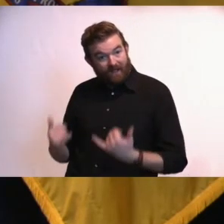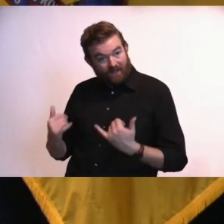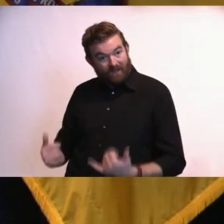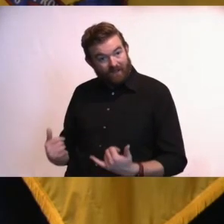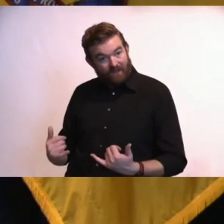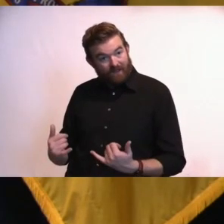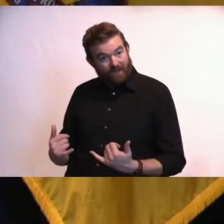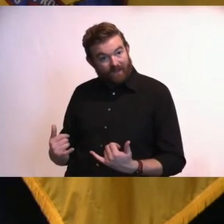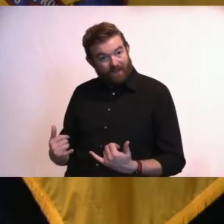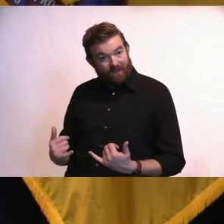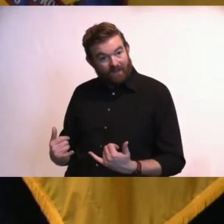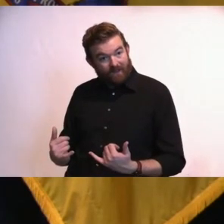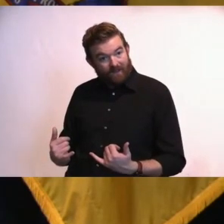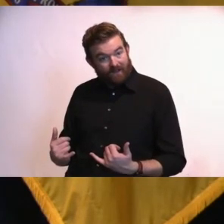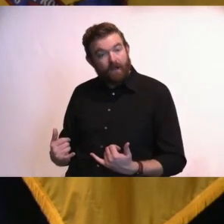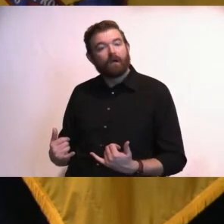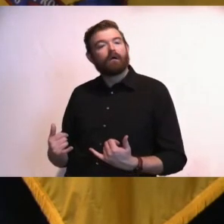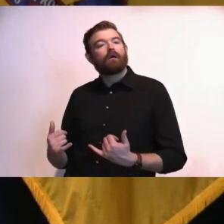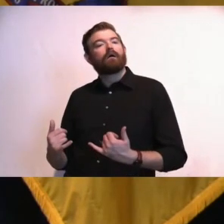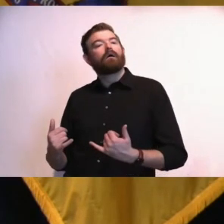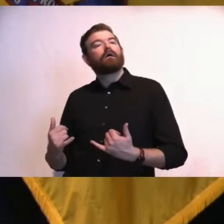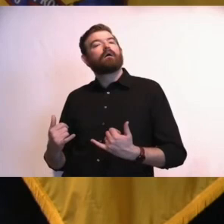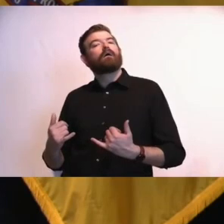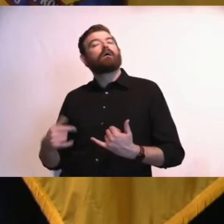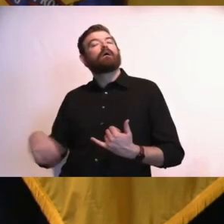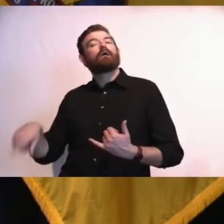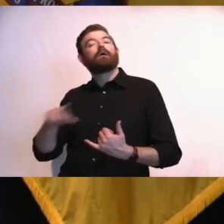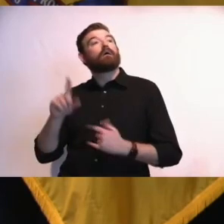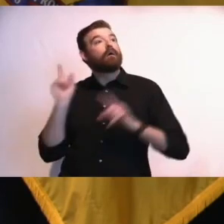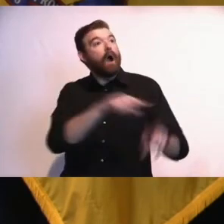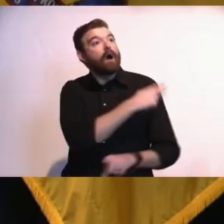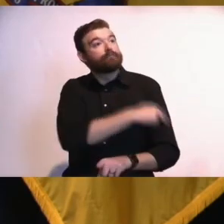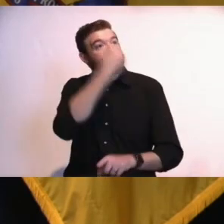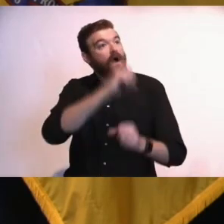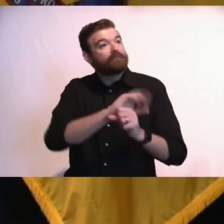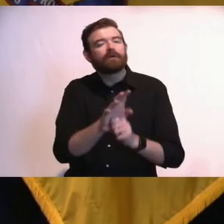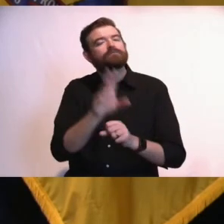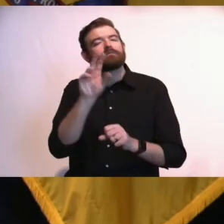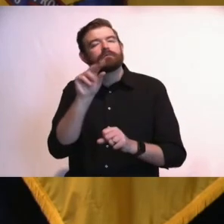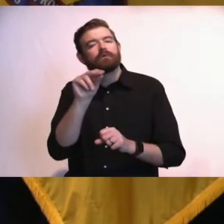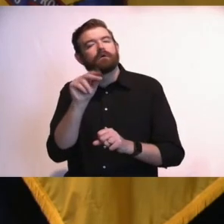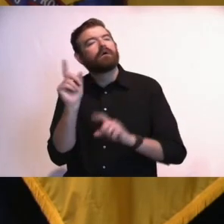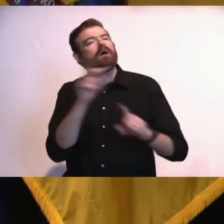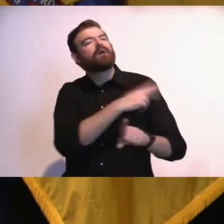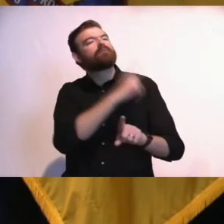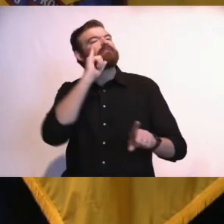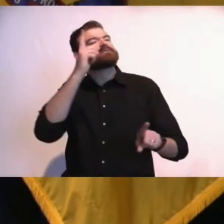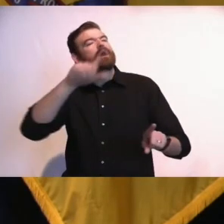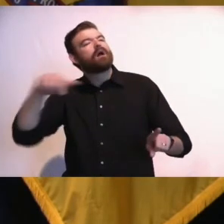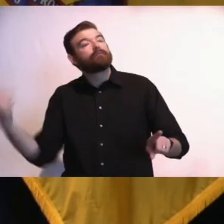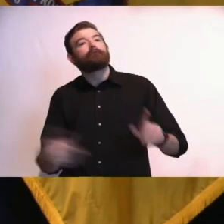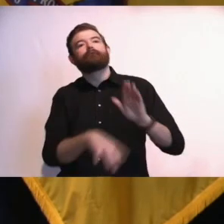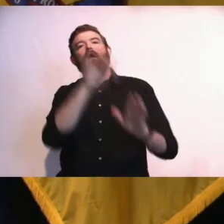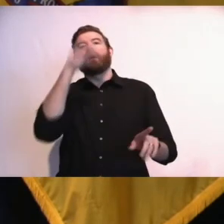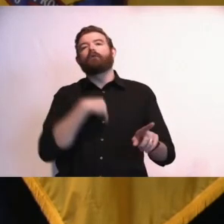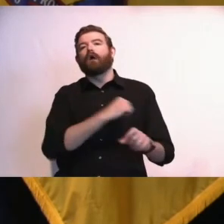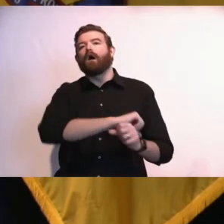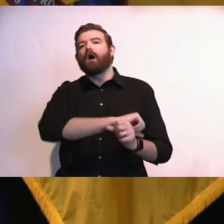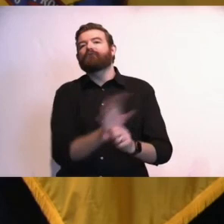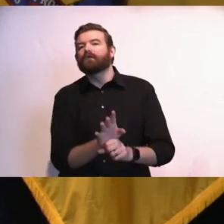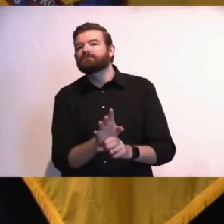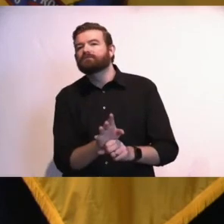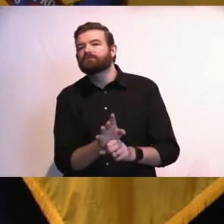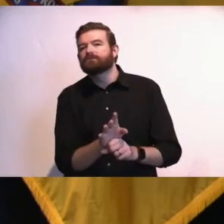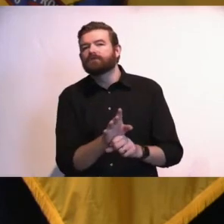folks with broken legs, the folks who were caught in car accidents? And is 2,963 now the real number of people